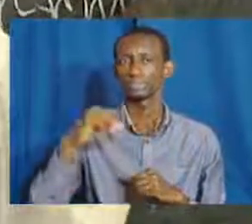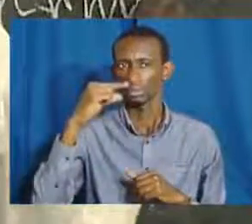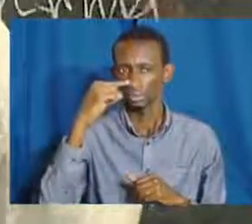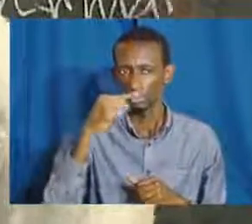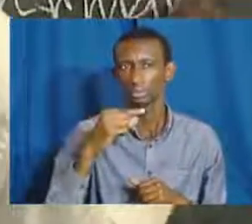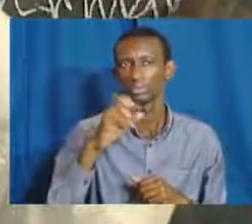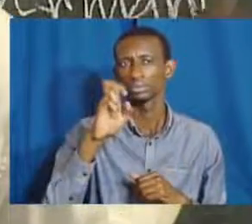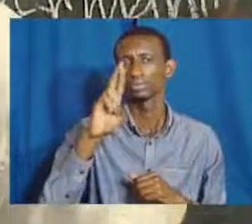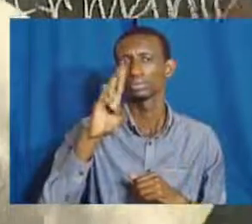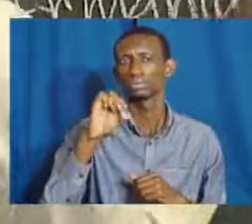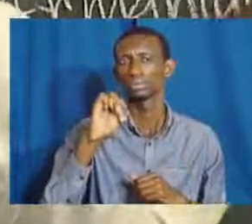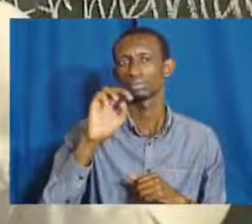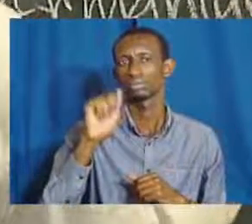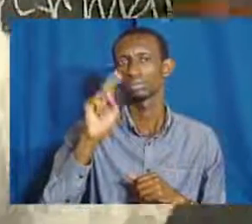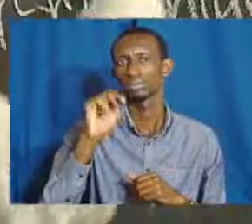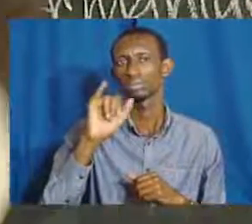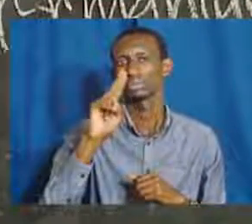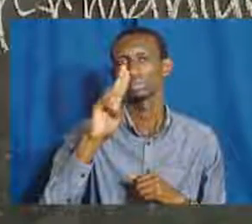germanium.